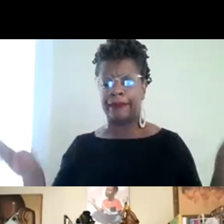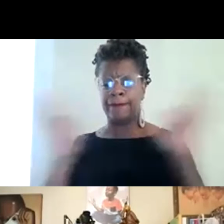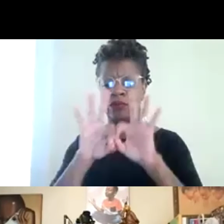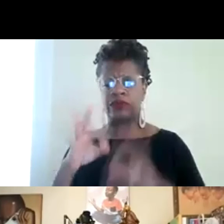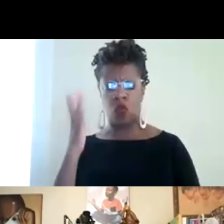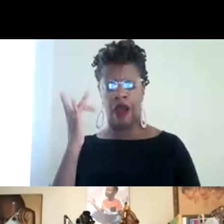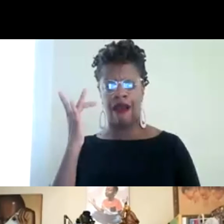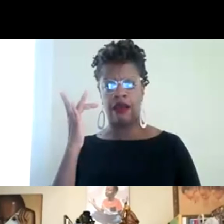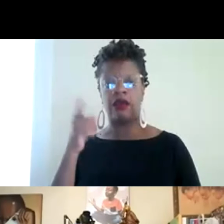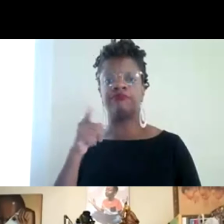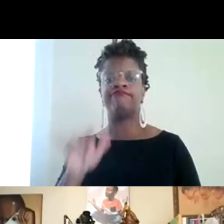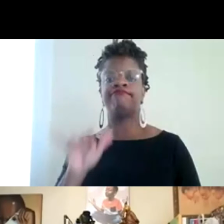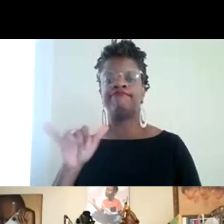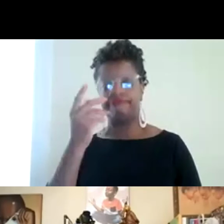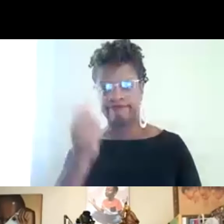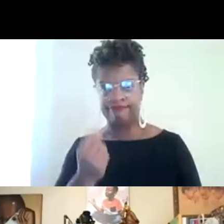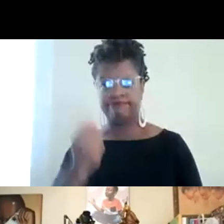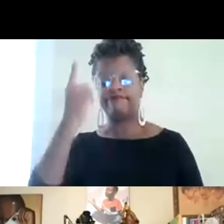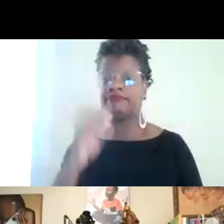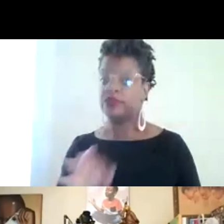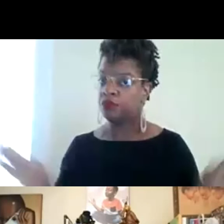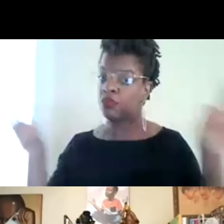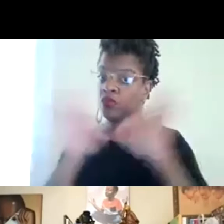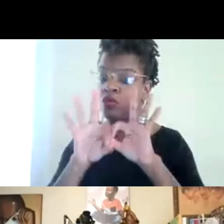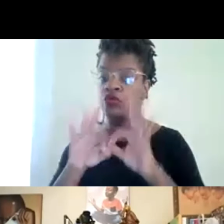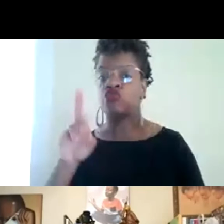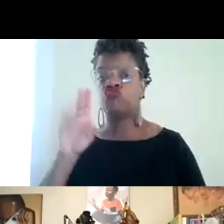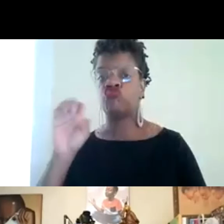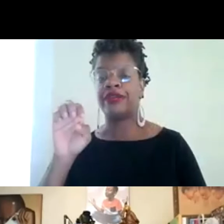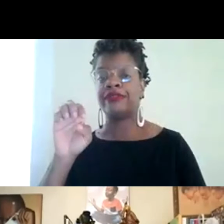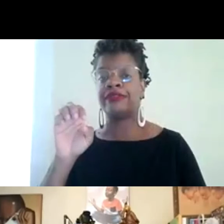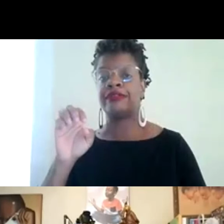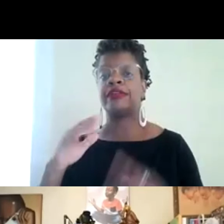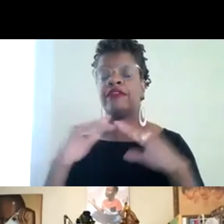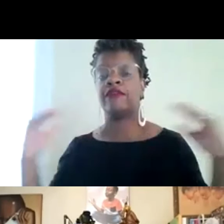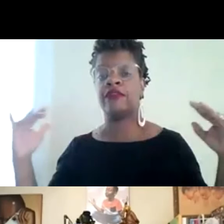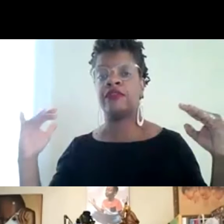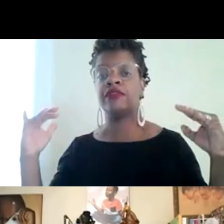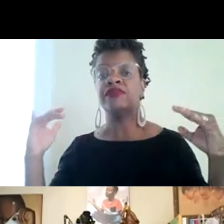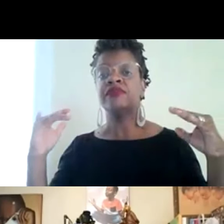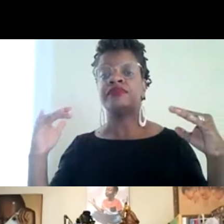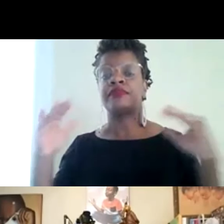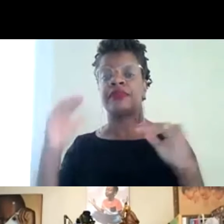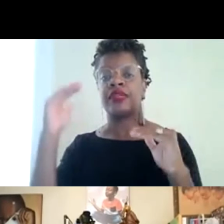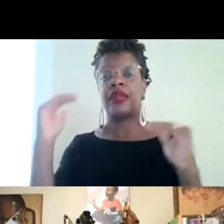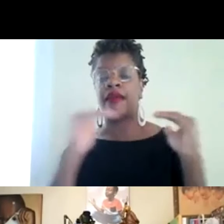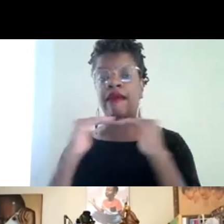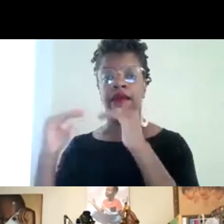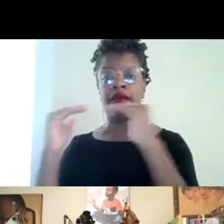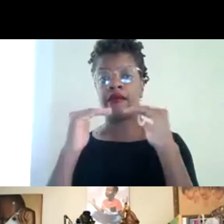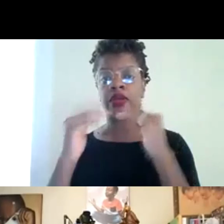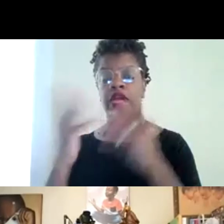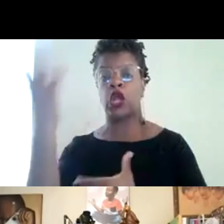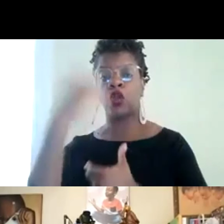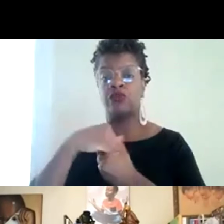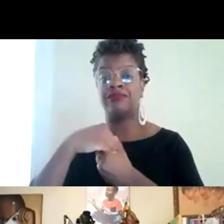do with it when we consider race, diversity, equity, inclusion, and I'd add justice to ensure that